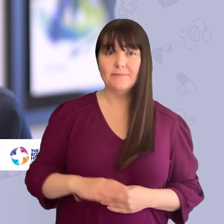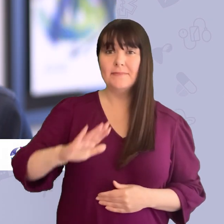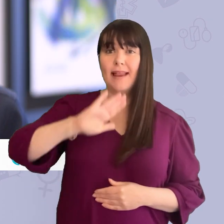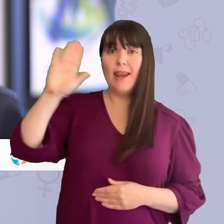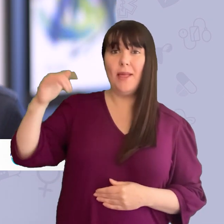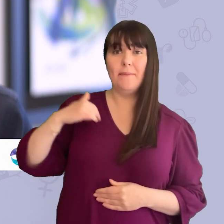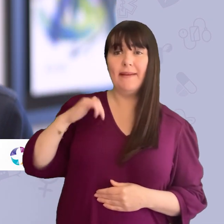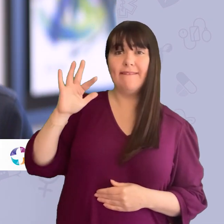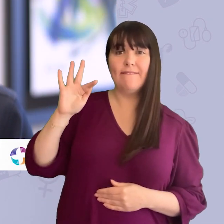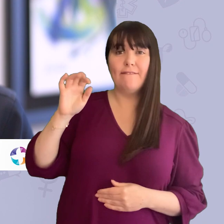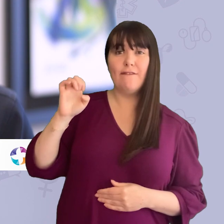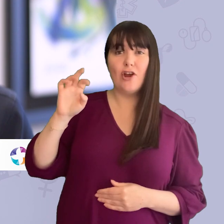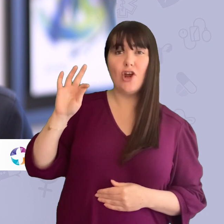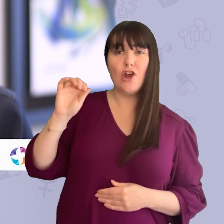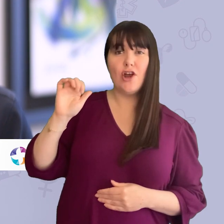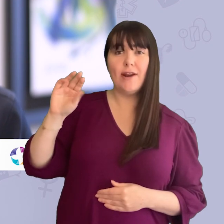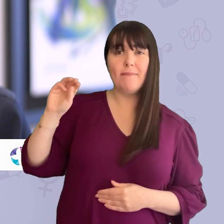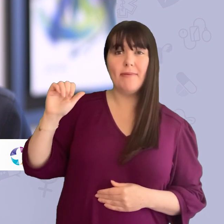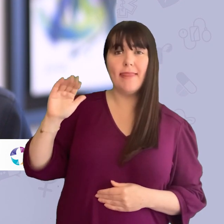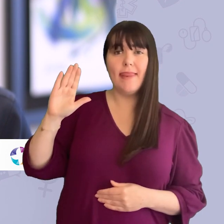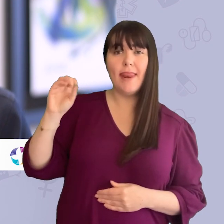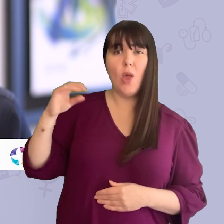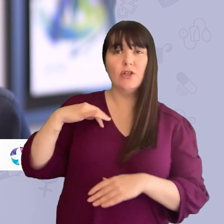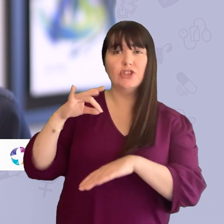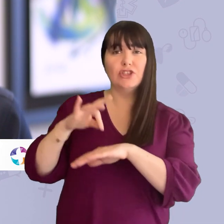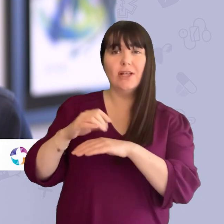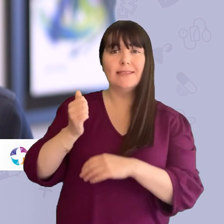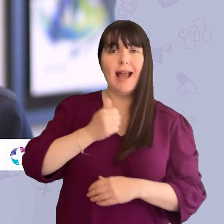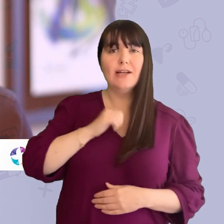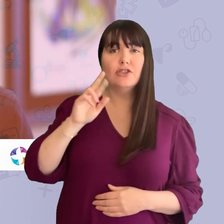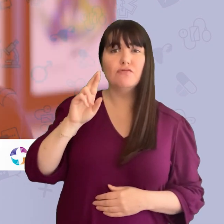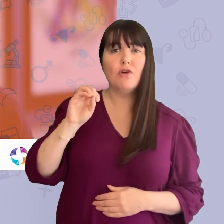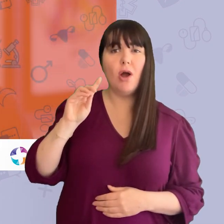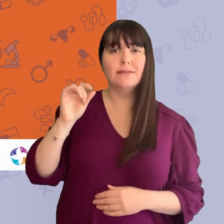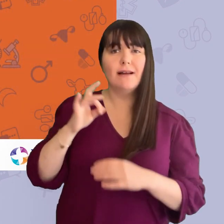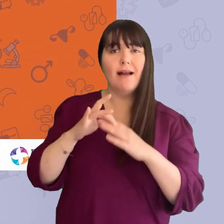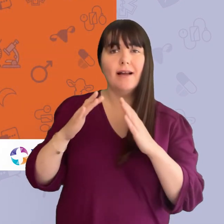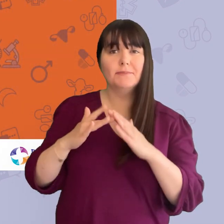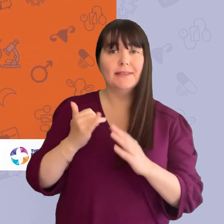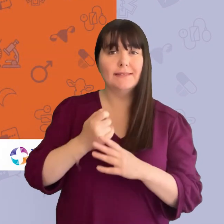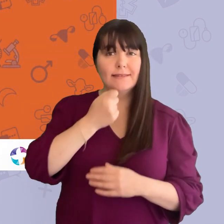Hello, my name is Fergal Malone. I'm an obstetrician at the Rotunda Hospital, Dublin.